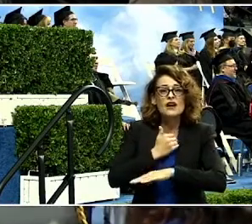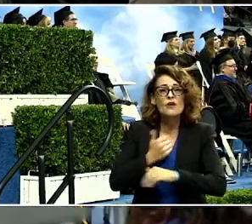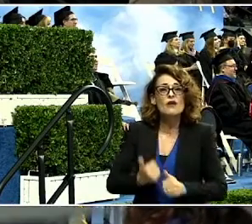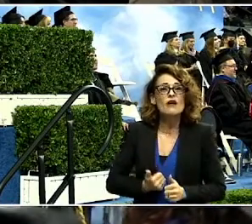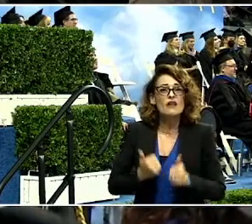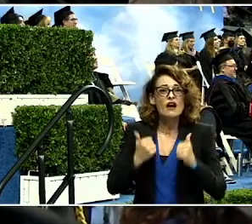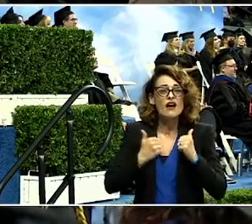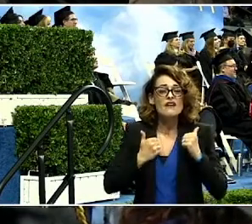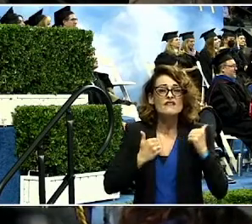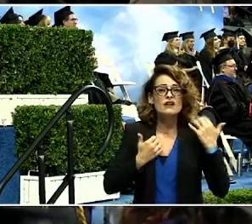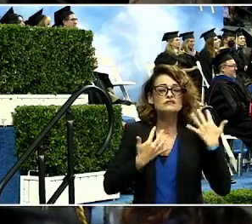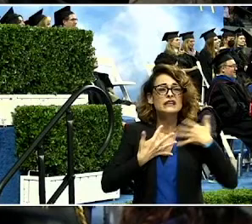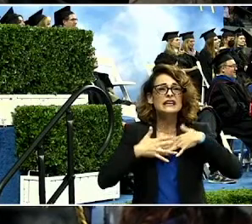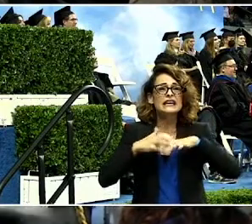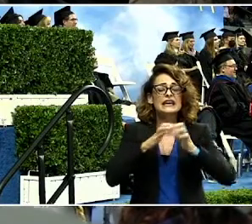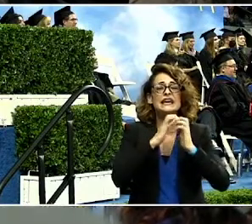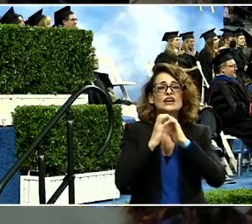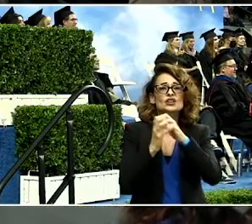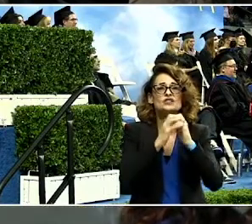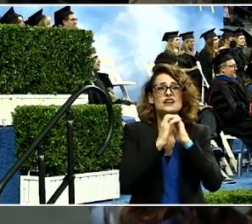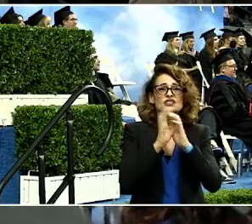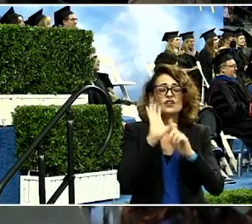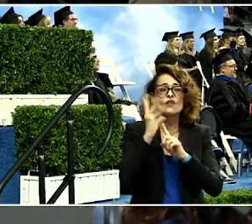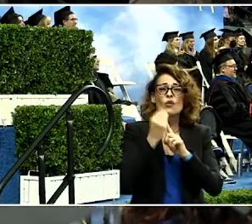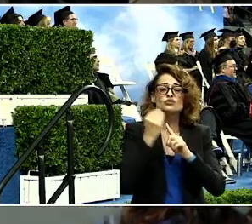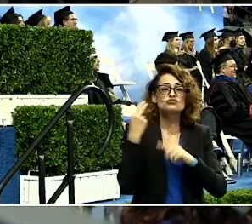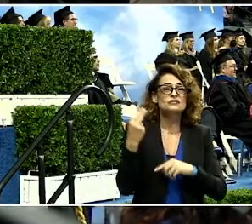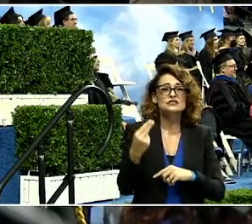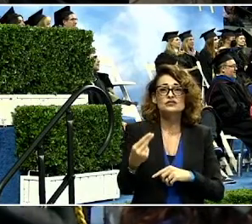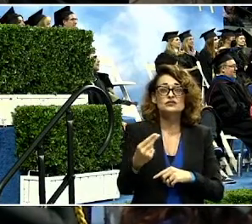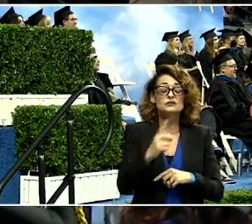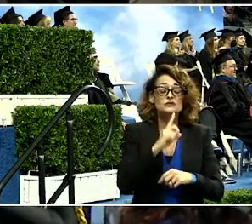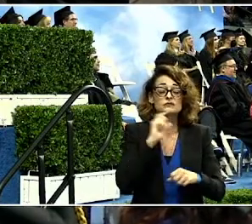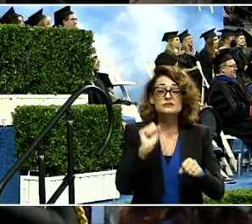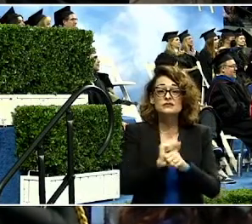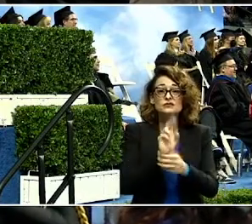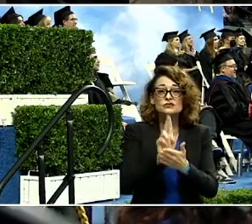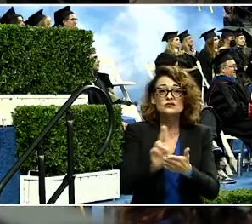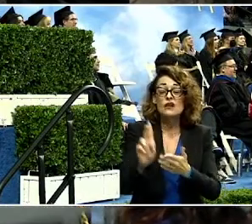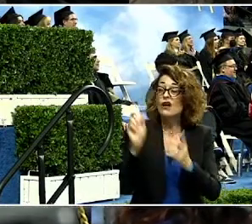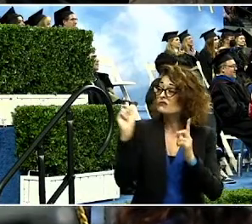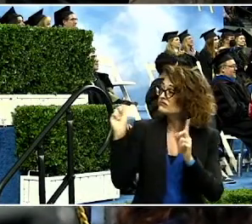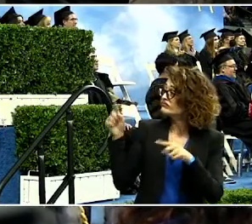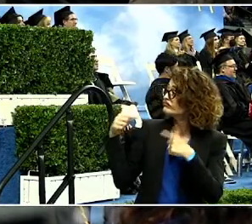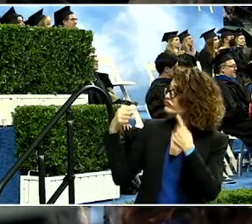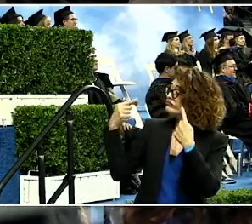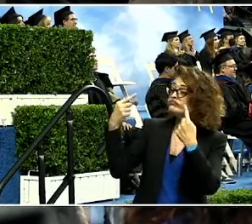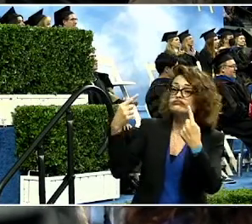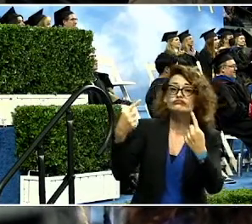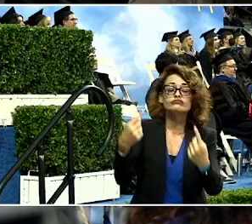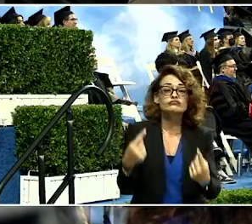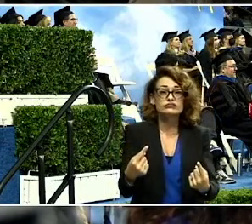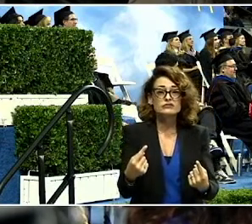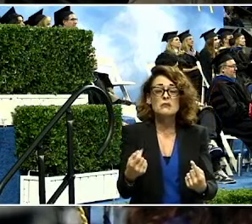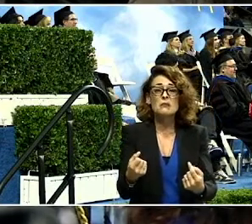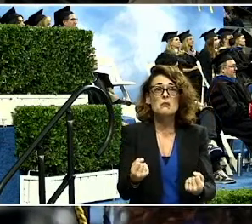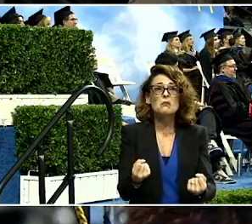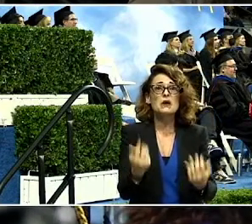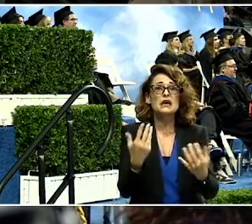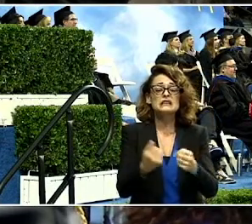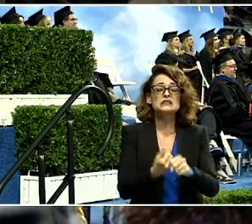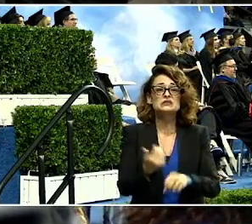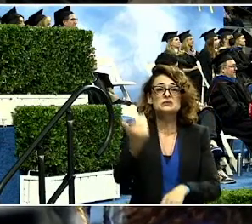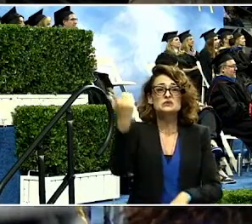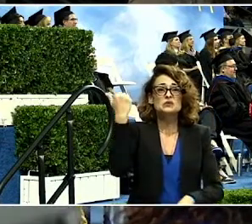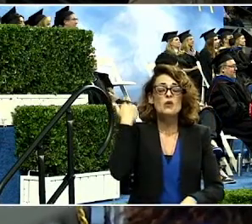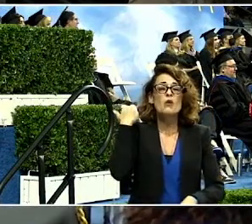intersecting cultural histories. Indeed, universities have since their earliest beginnings over a millennium ago made a place